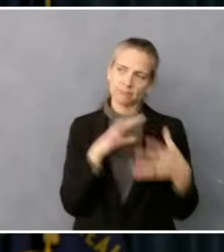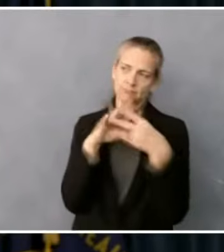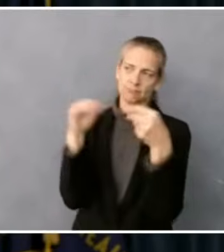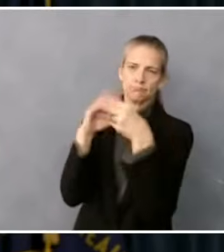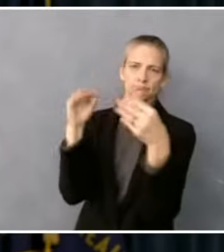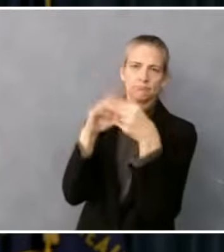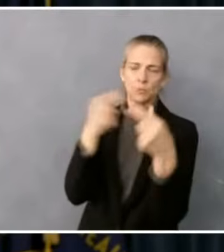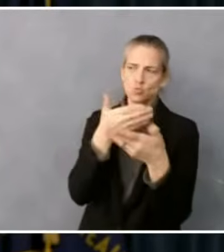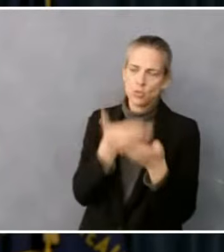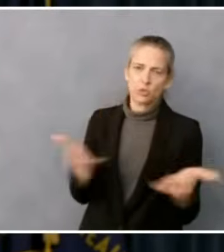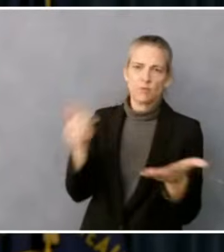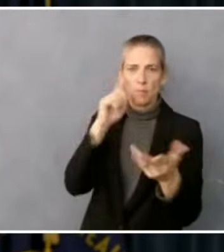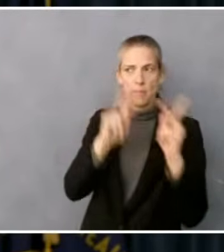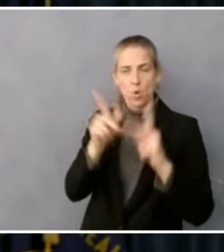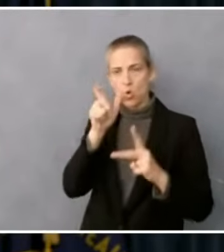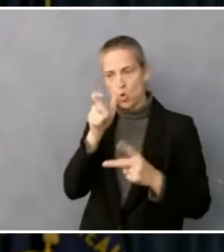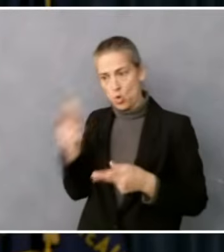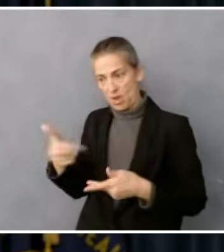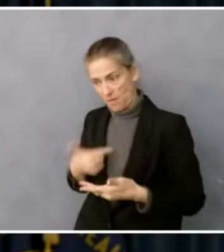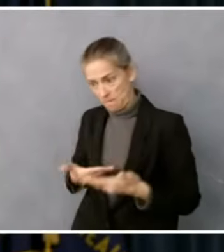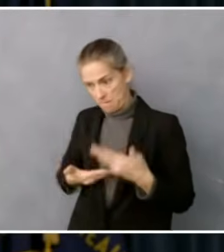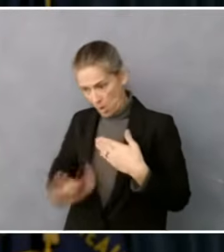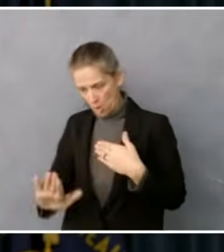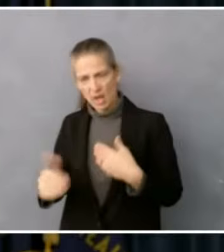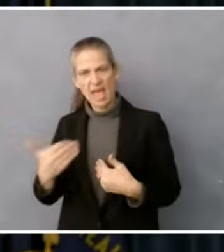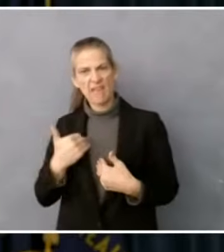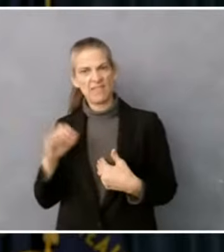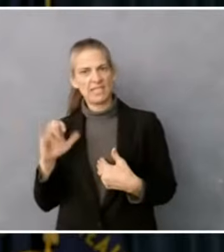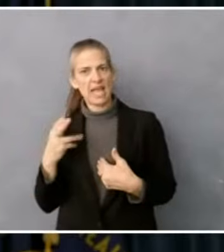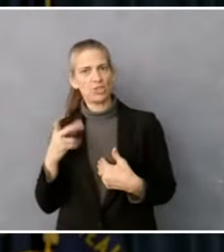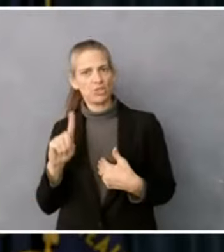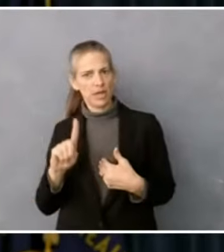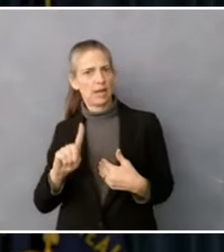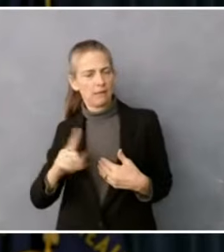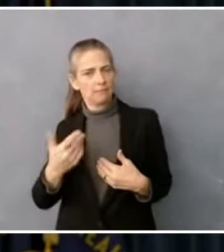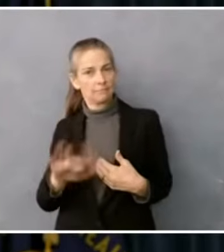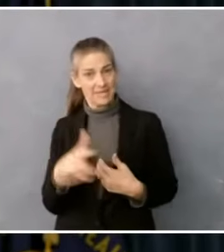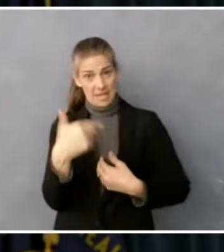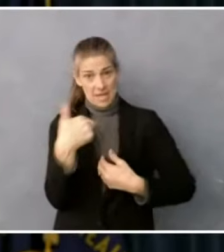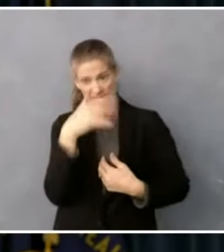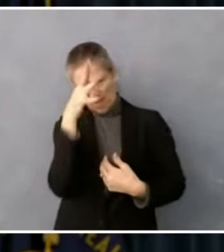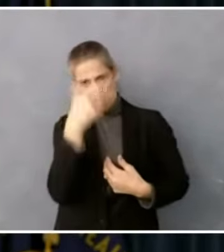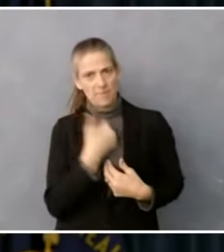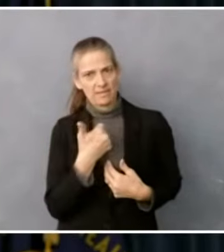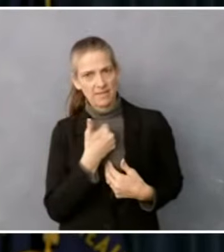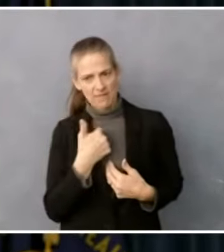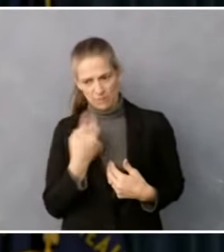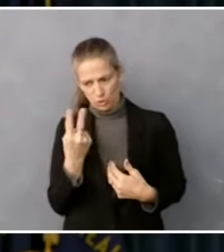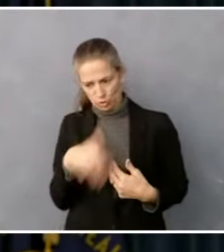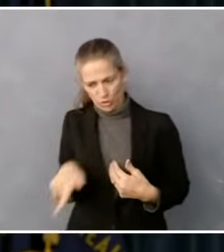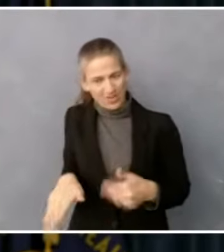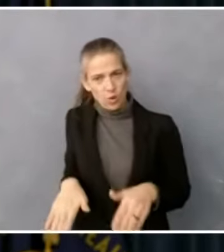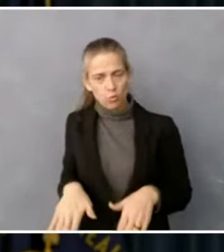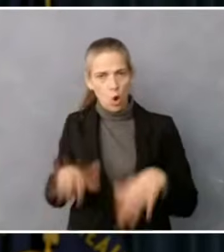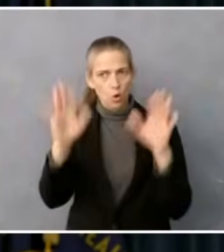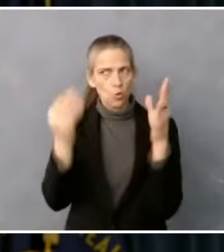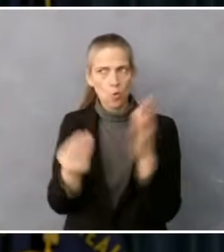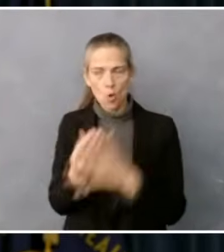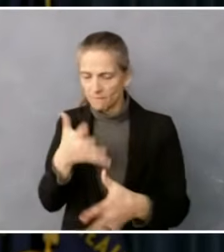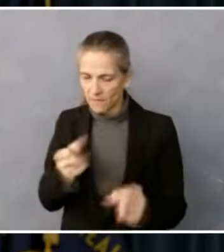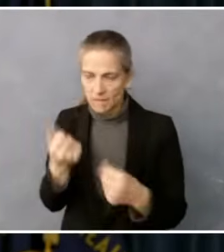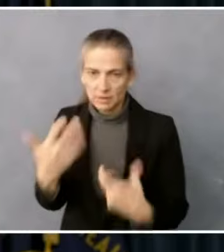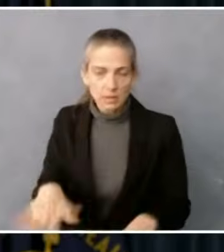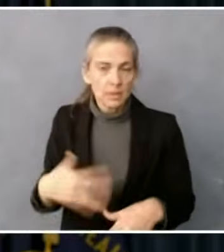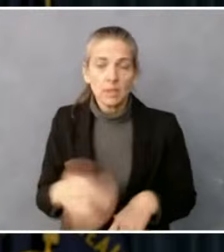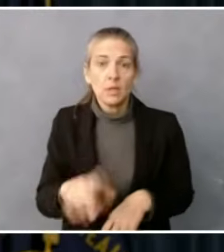families with babies born with CHD. As a dad of 2 kids that are growing up way too fast, there's nothing more